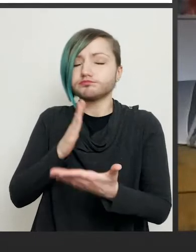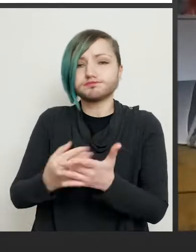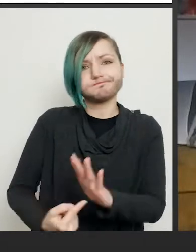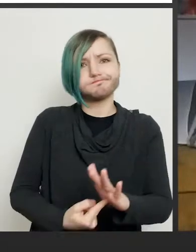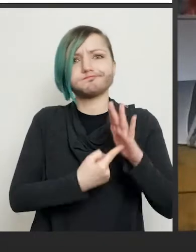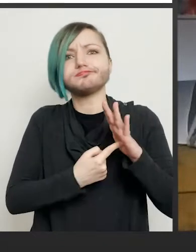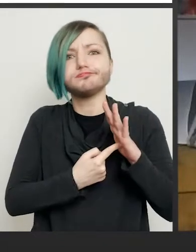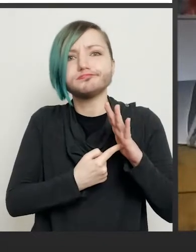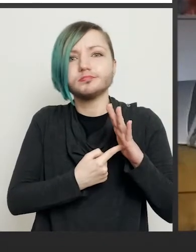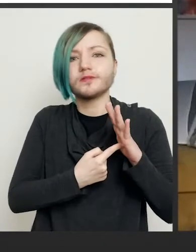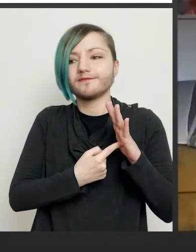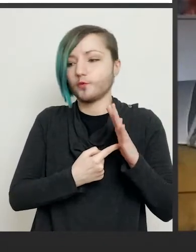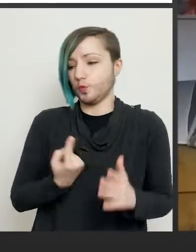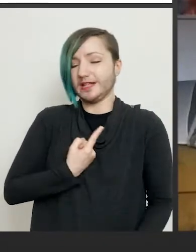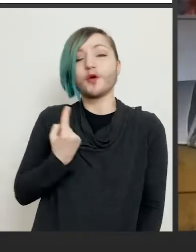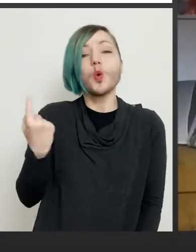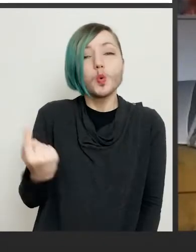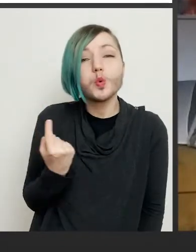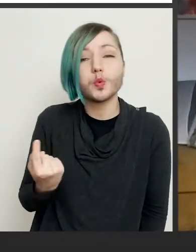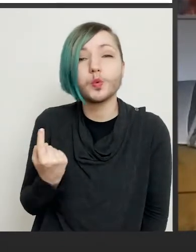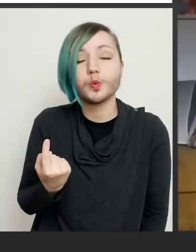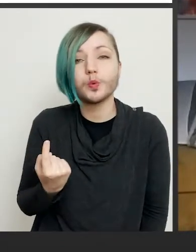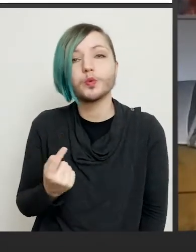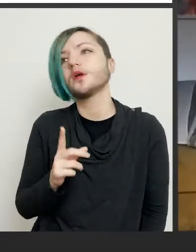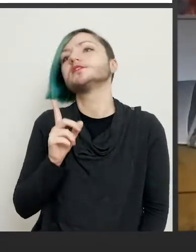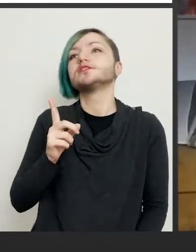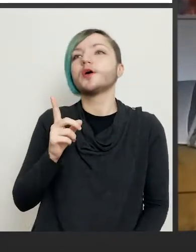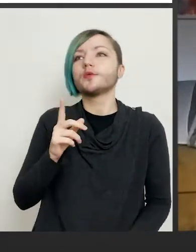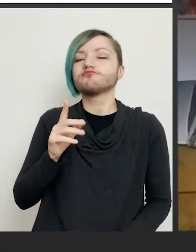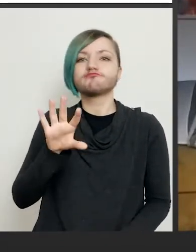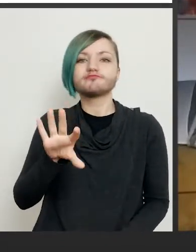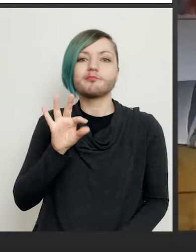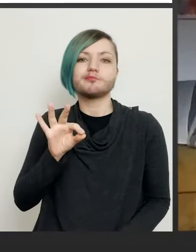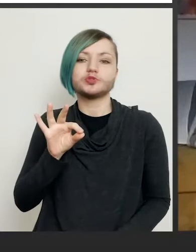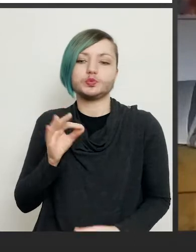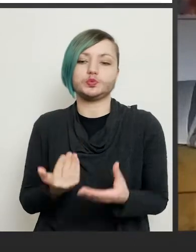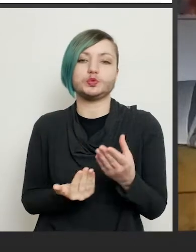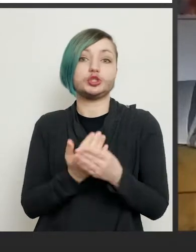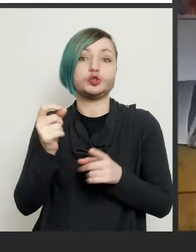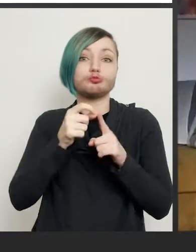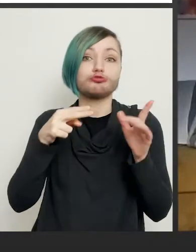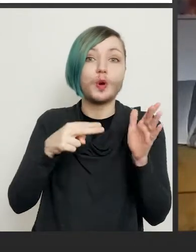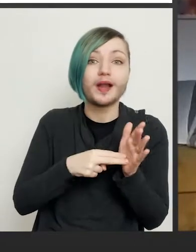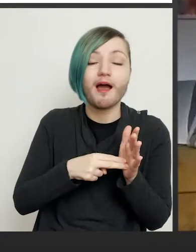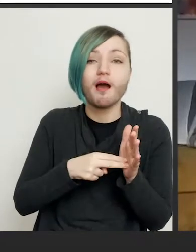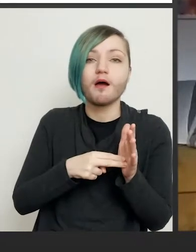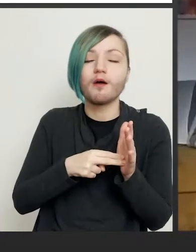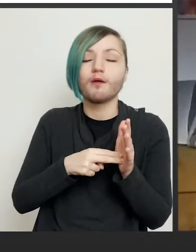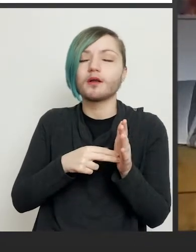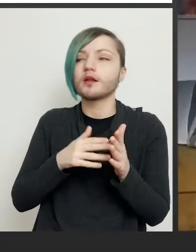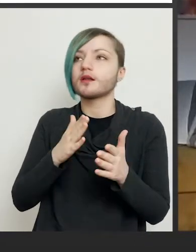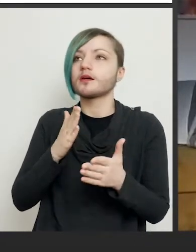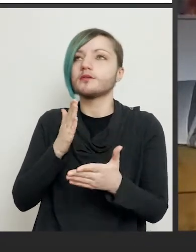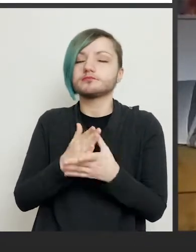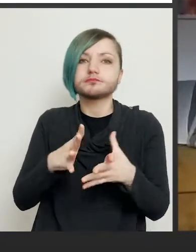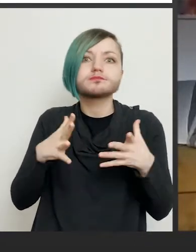fundamental part of who you are. So if people choose a new pronoun, then doing so is just such a great